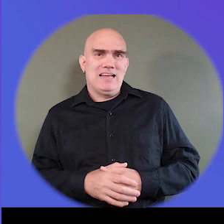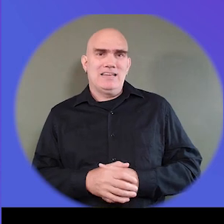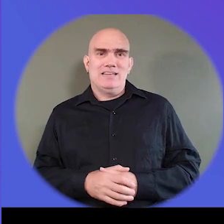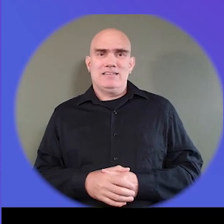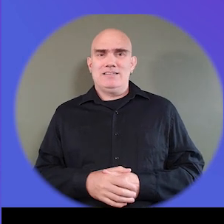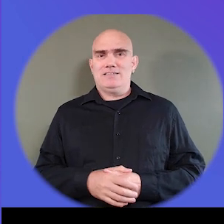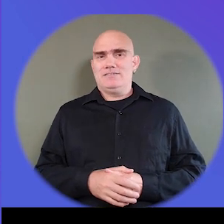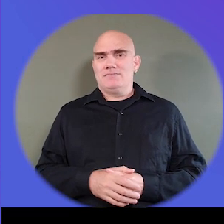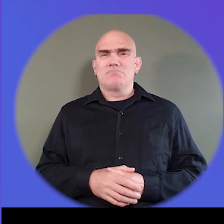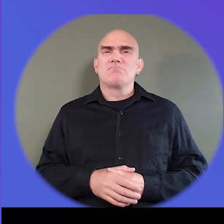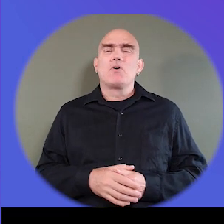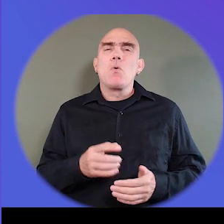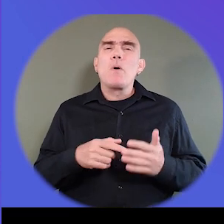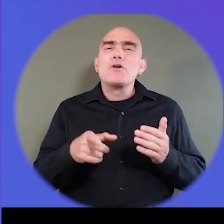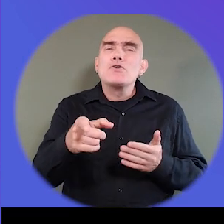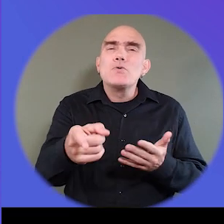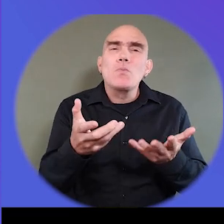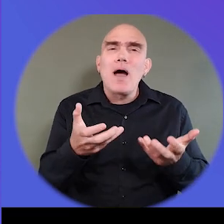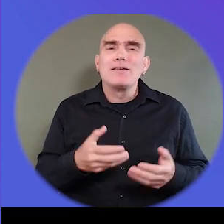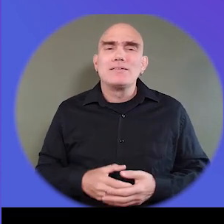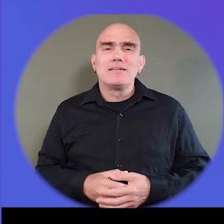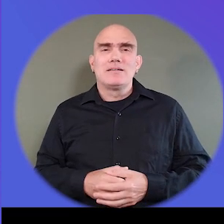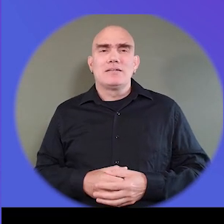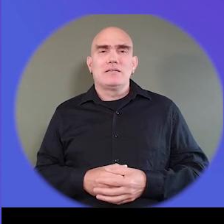Why? What do you want?